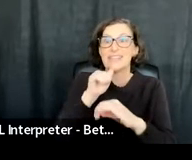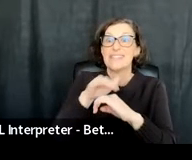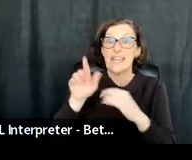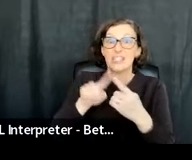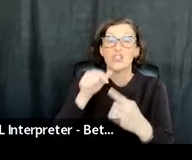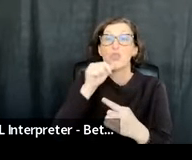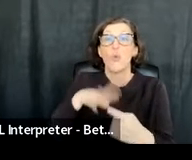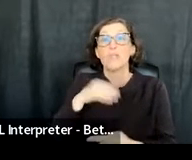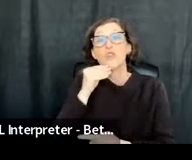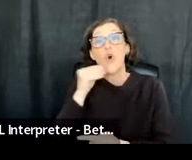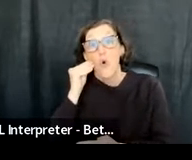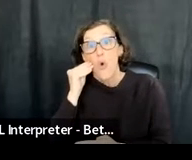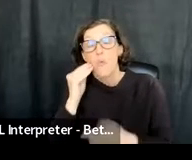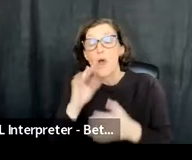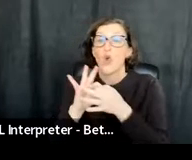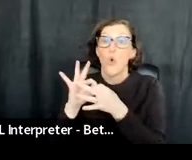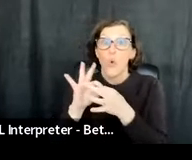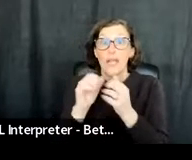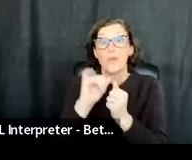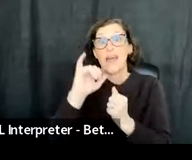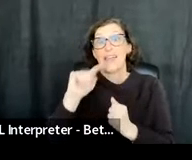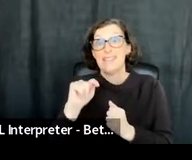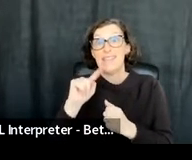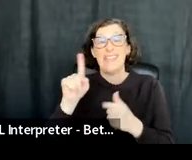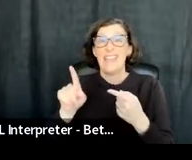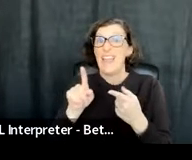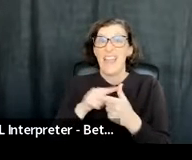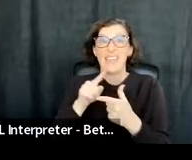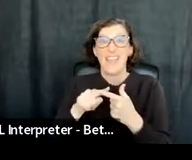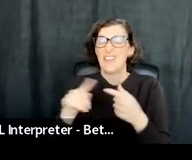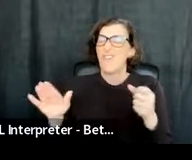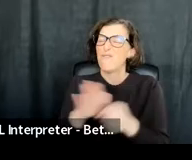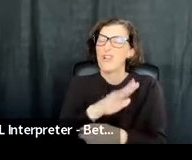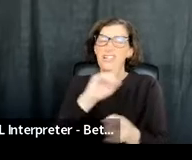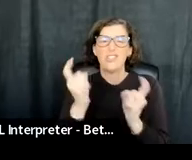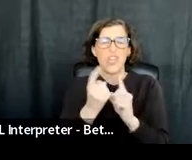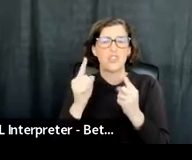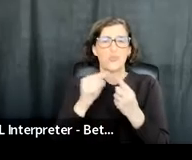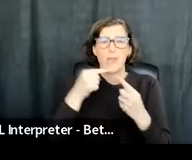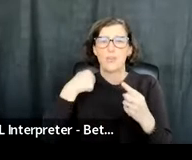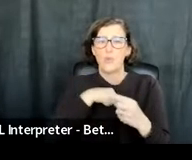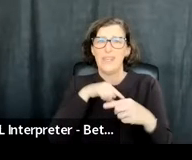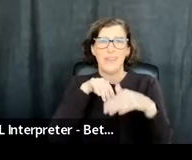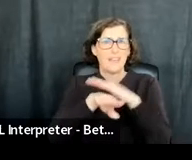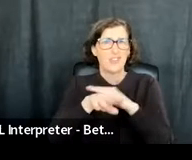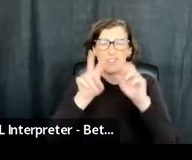with IT, and then to have it pretty much all kind of completely change once we got down there.